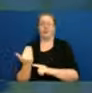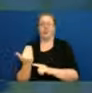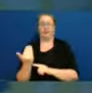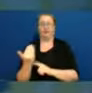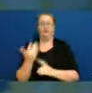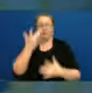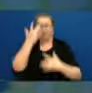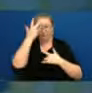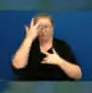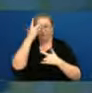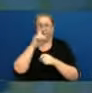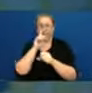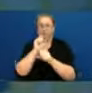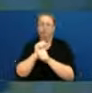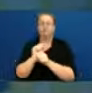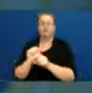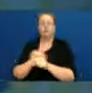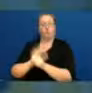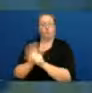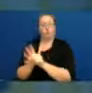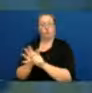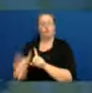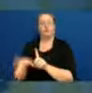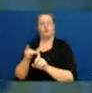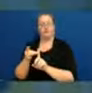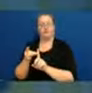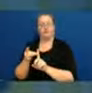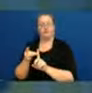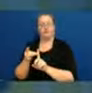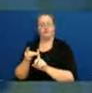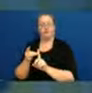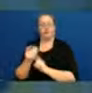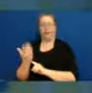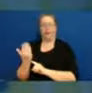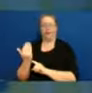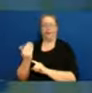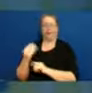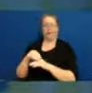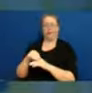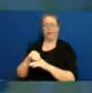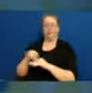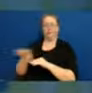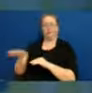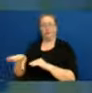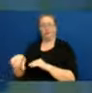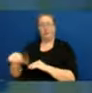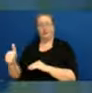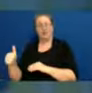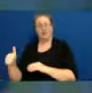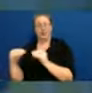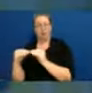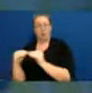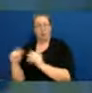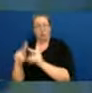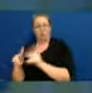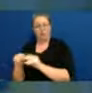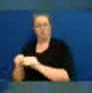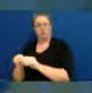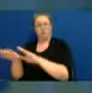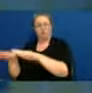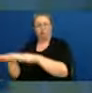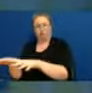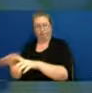COVID-19. And 10 of those people, additional households, where someone tested positive, requiring